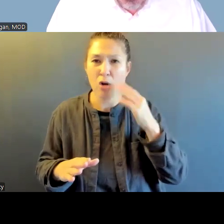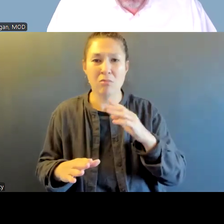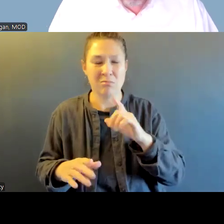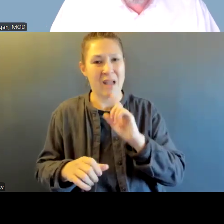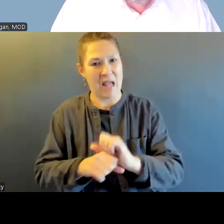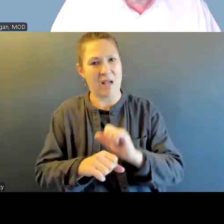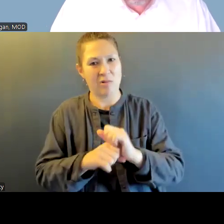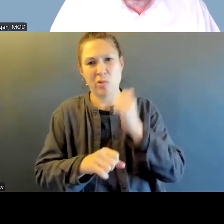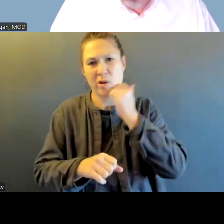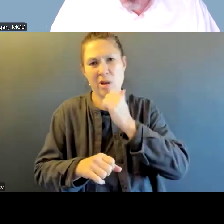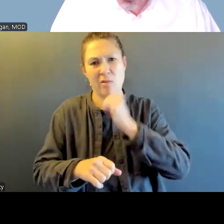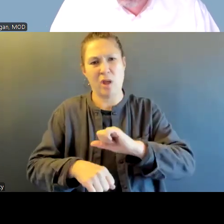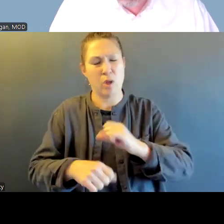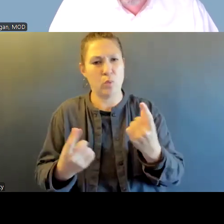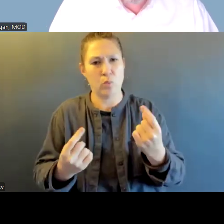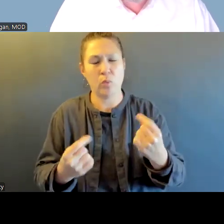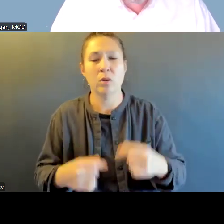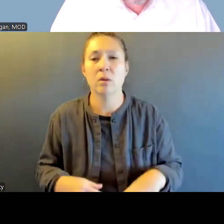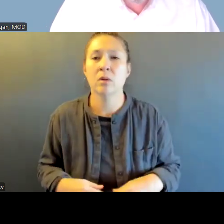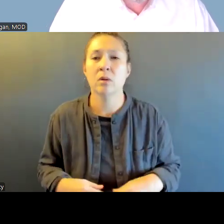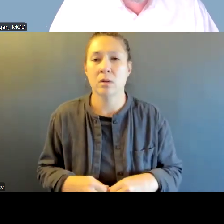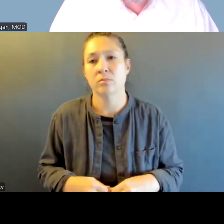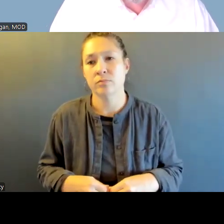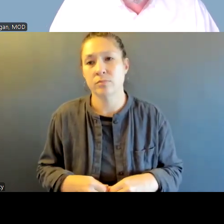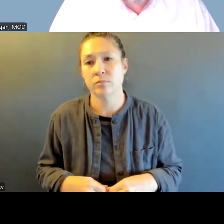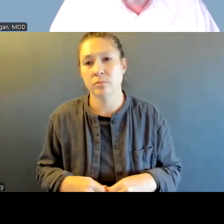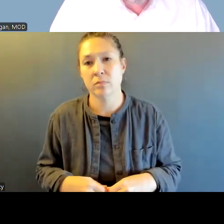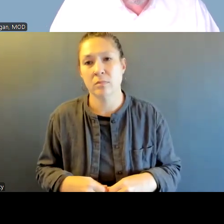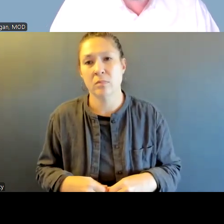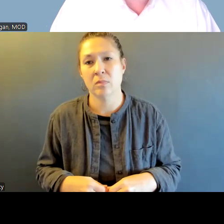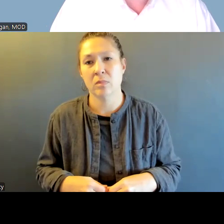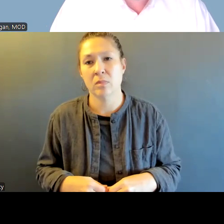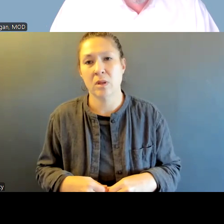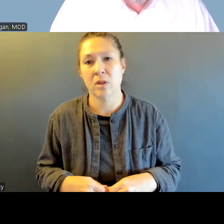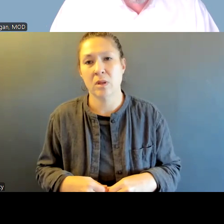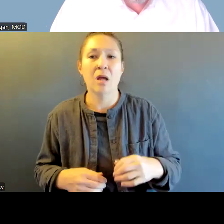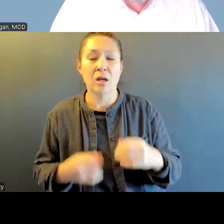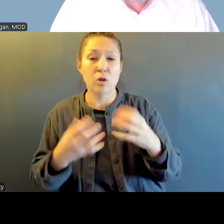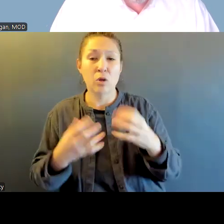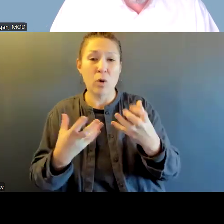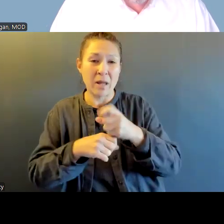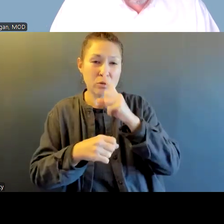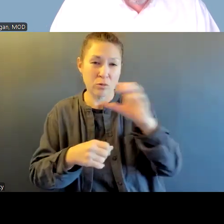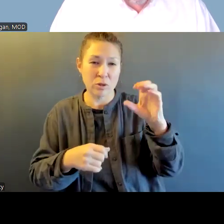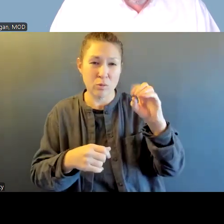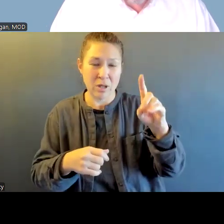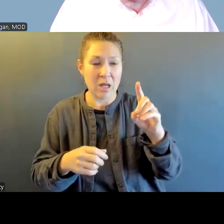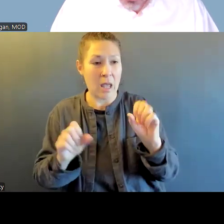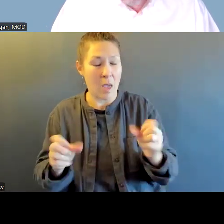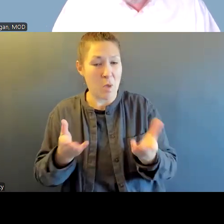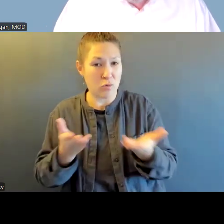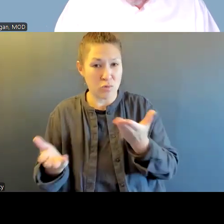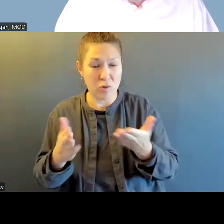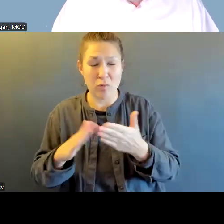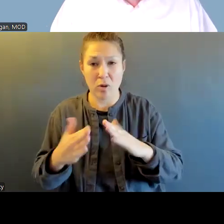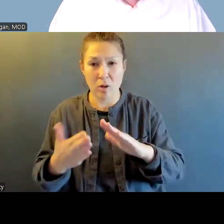operational aspects form the backbone of a COD's ability to serve its community and fulfill its mission. The core